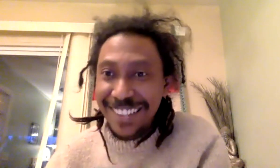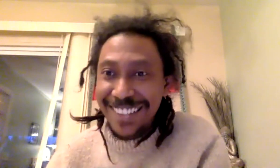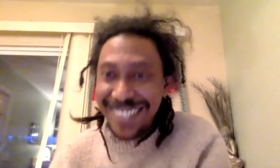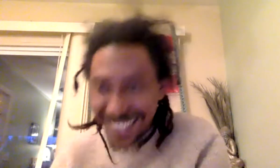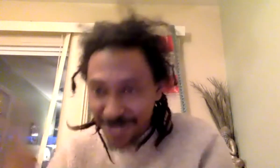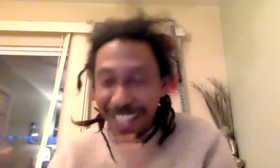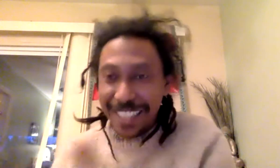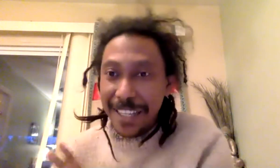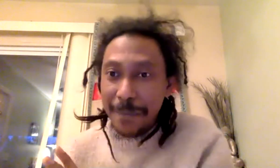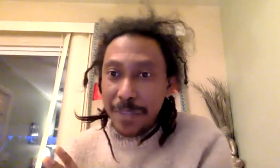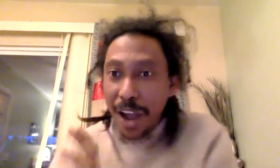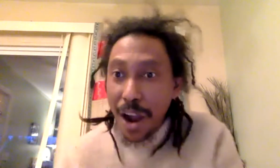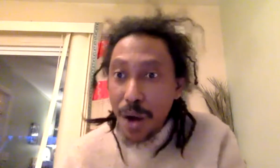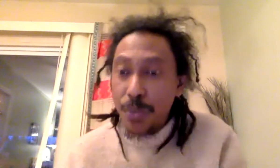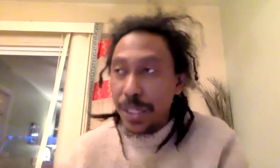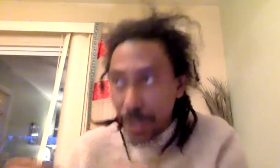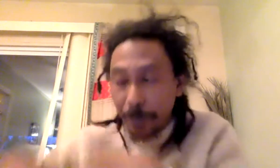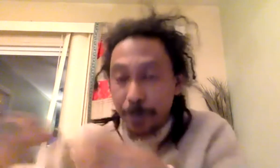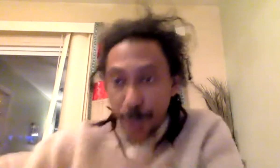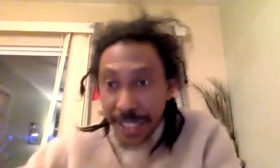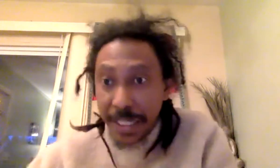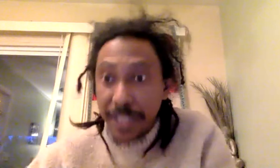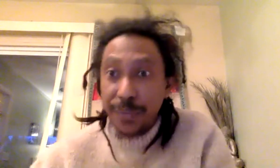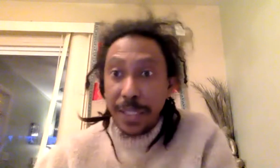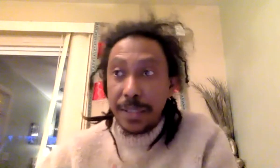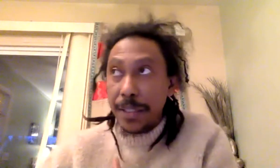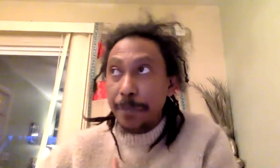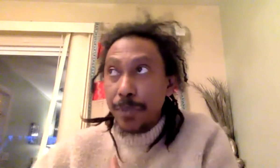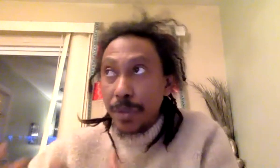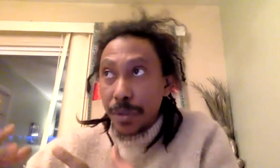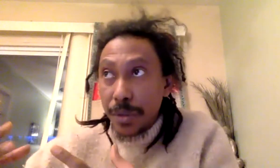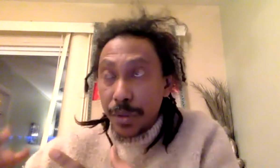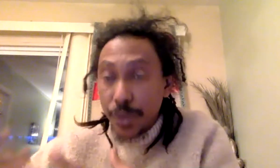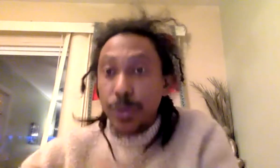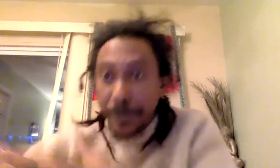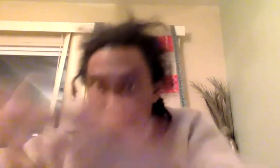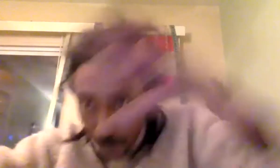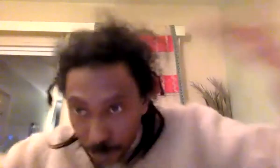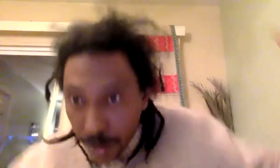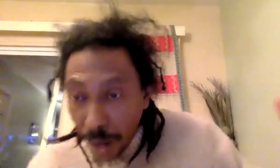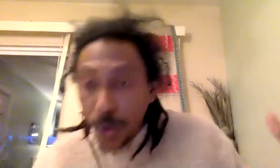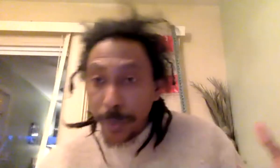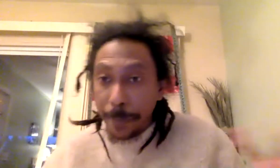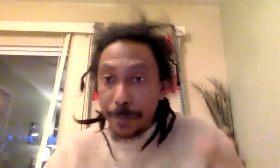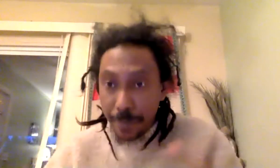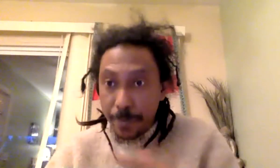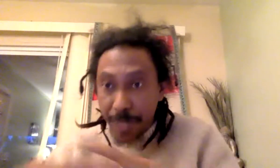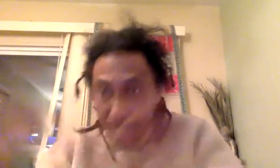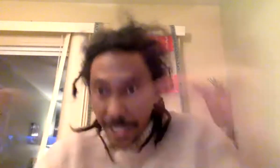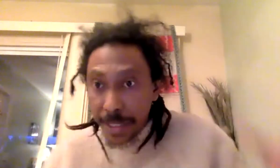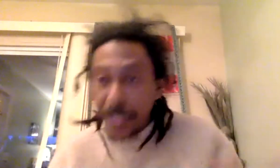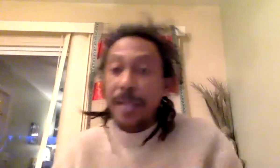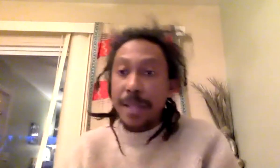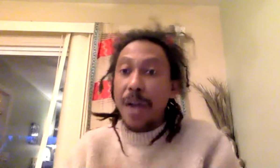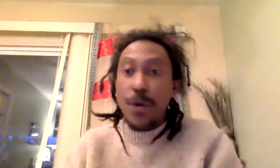in these things. How are we gonna bring these things to our